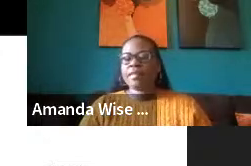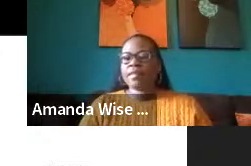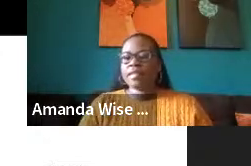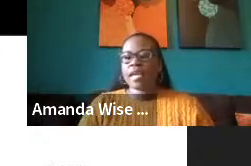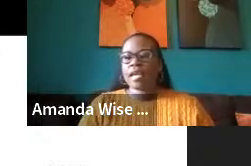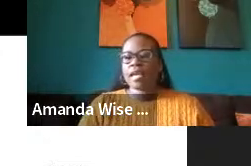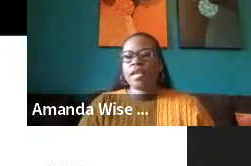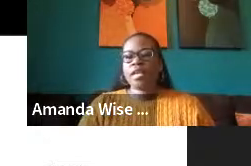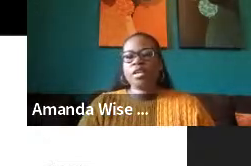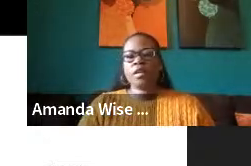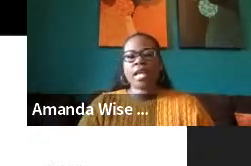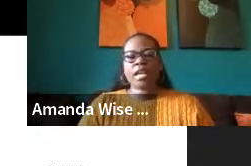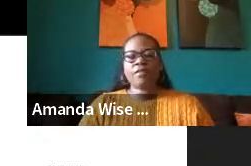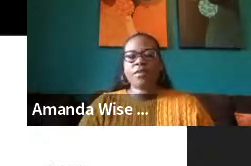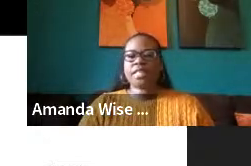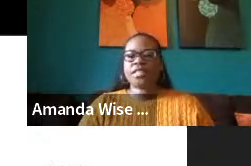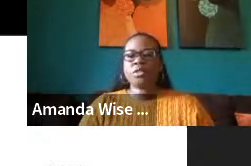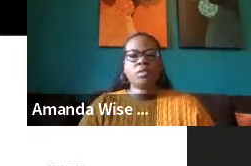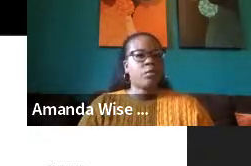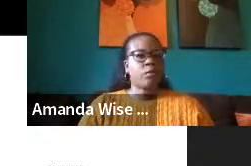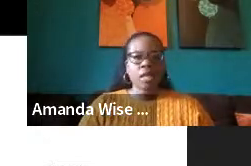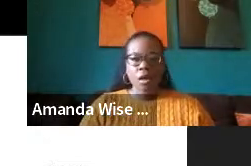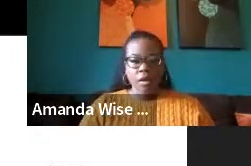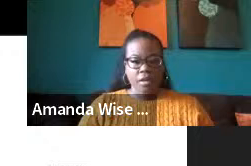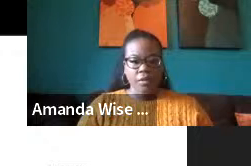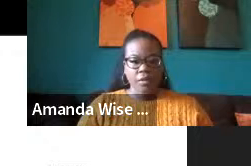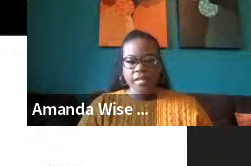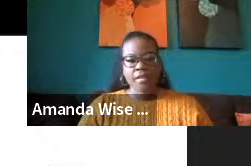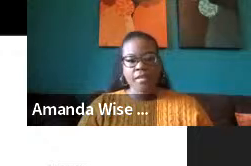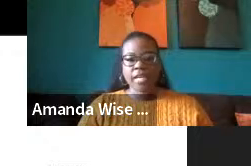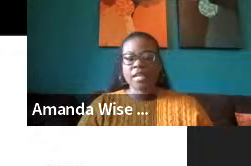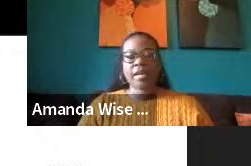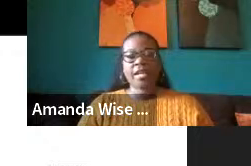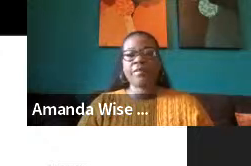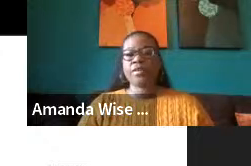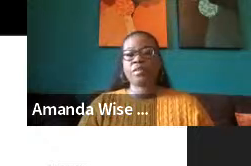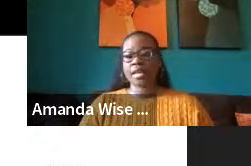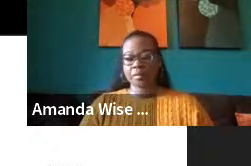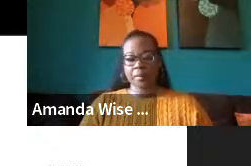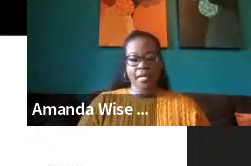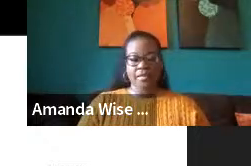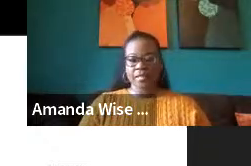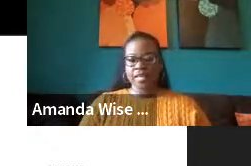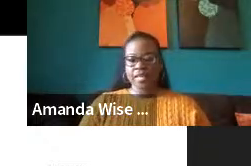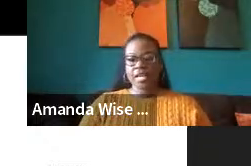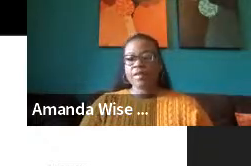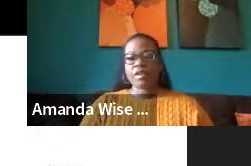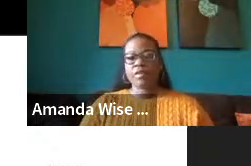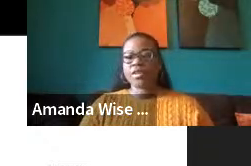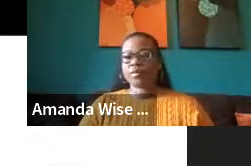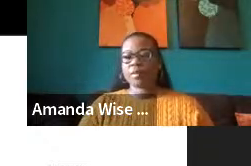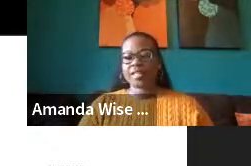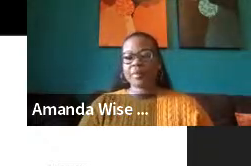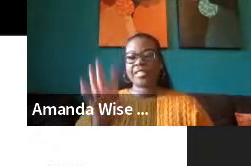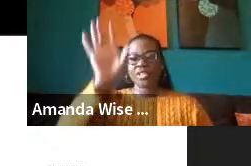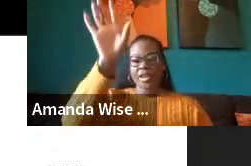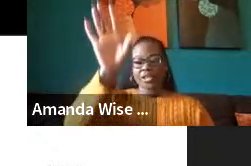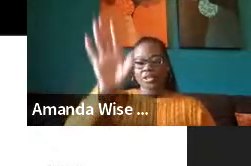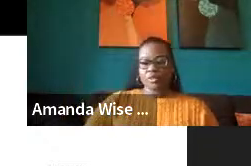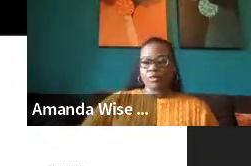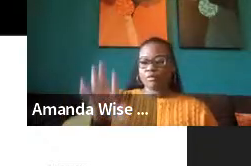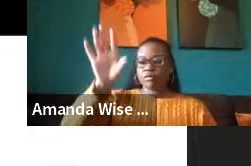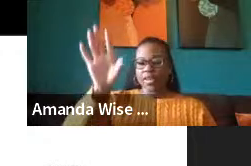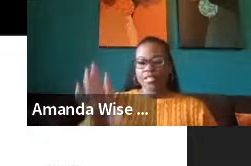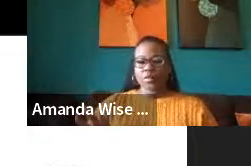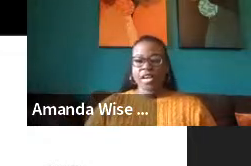So back in the day, you know, a lot of folks had to do like really hard coding. Anybody ever use MySpace? If you ever use MySpace and you had